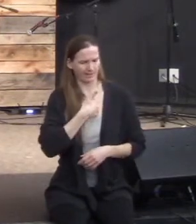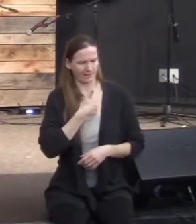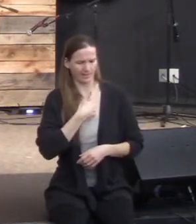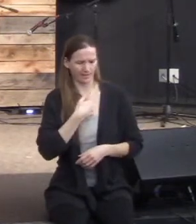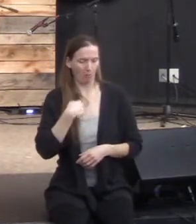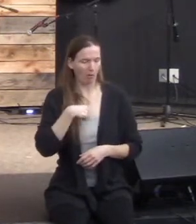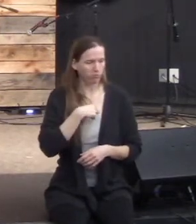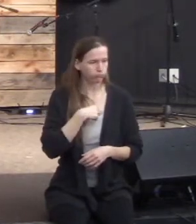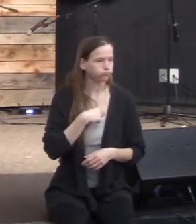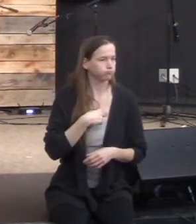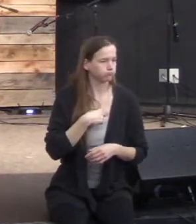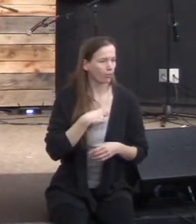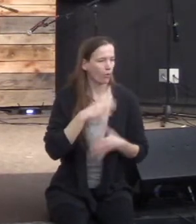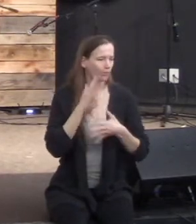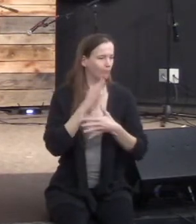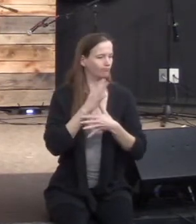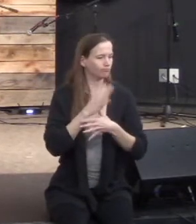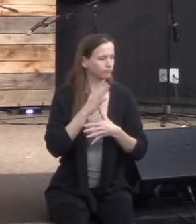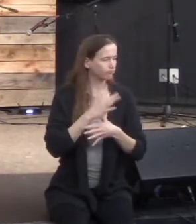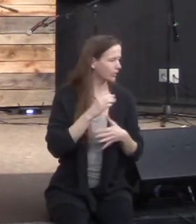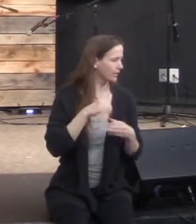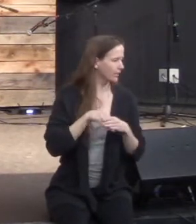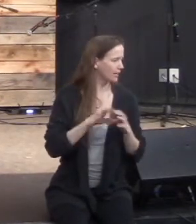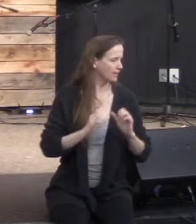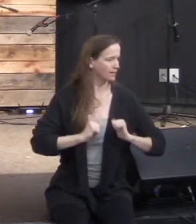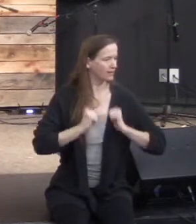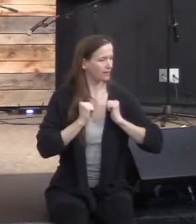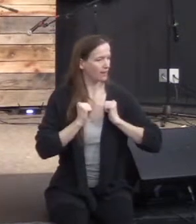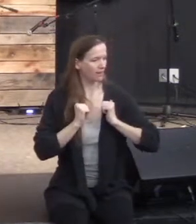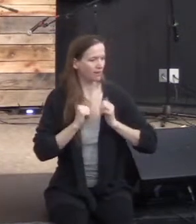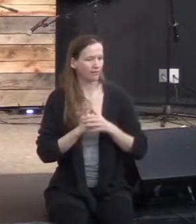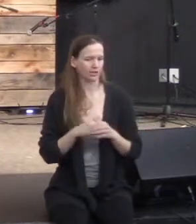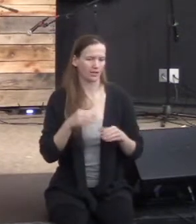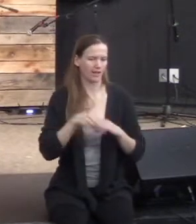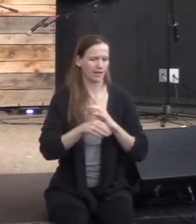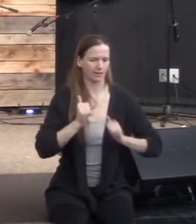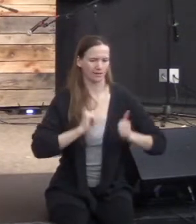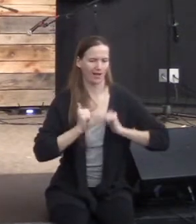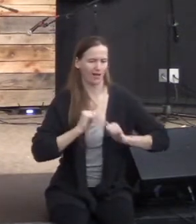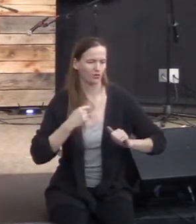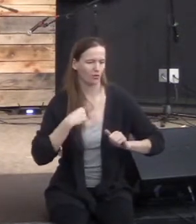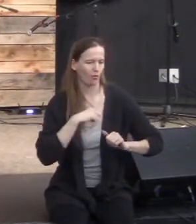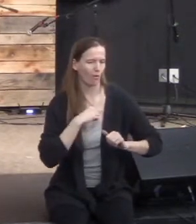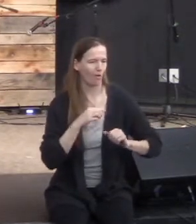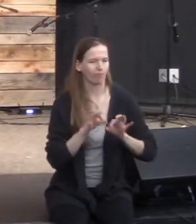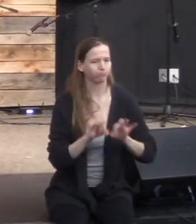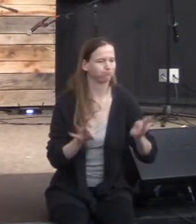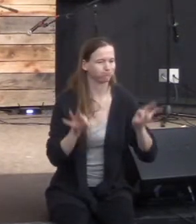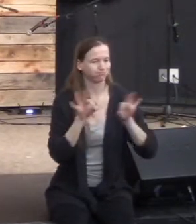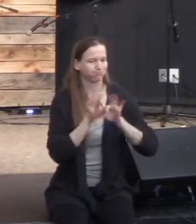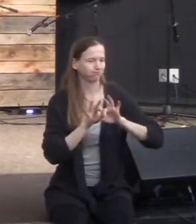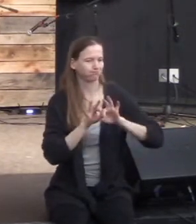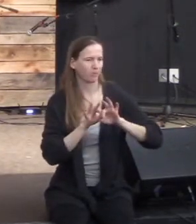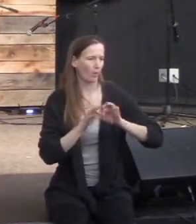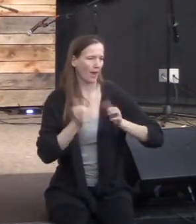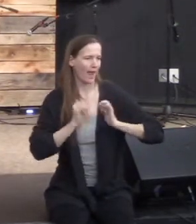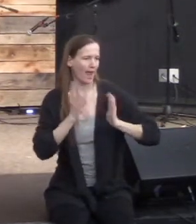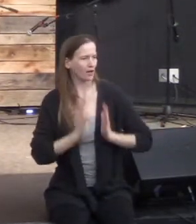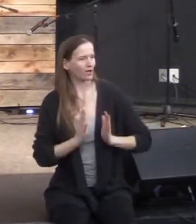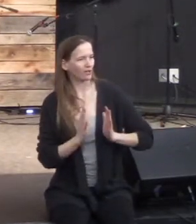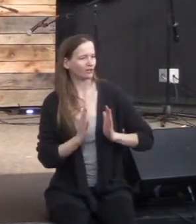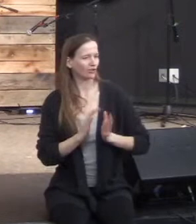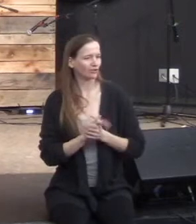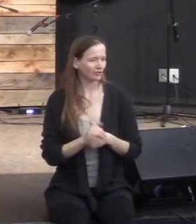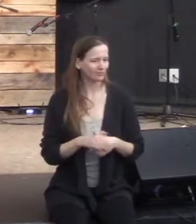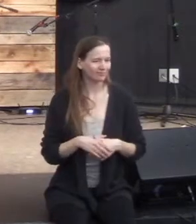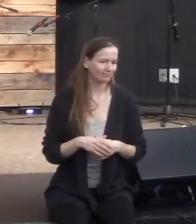know, we are the headliner of this concert. You know, we're not the opening act. I mean, this is what